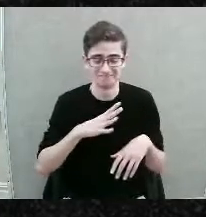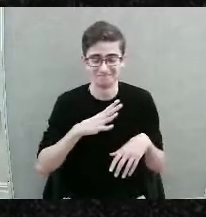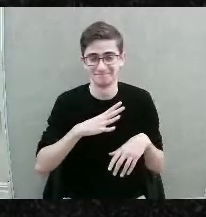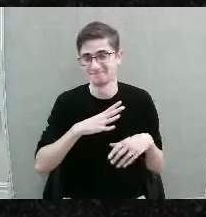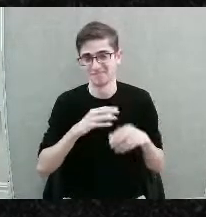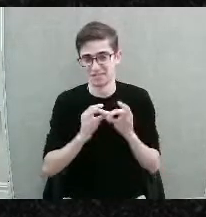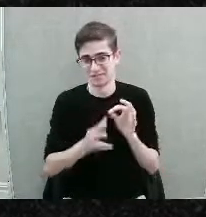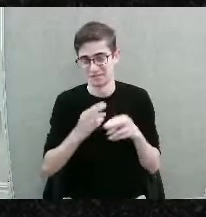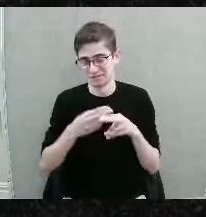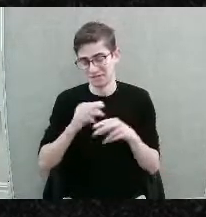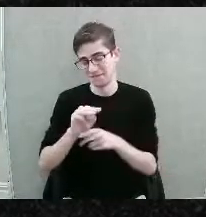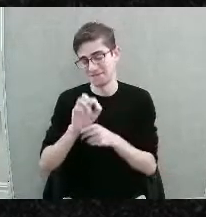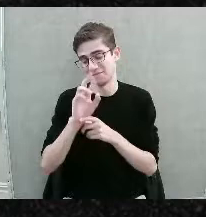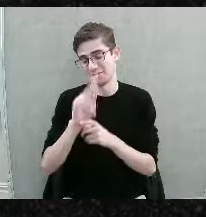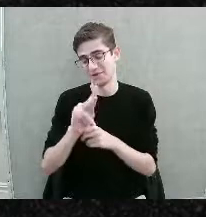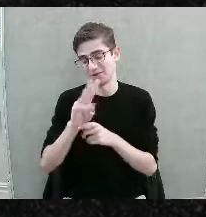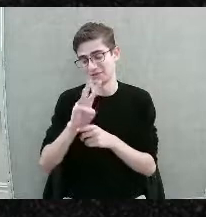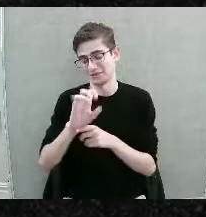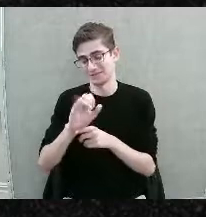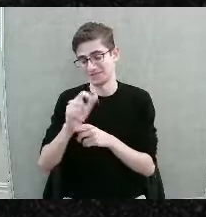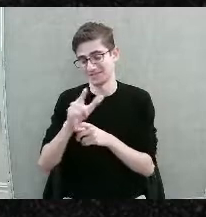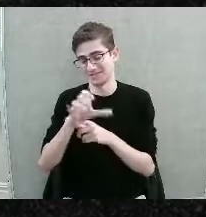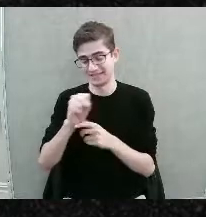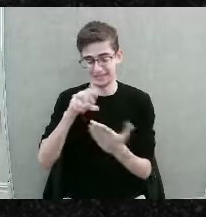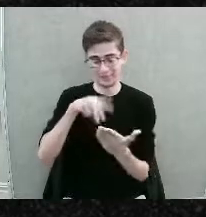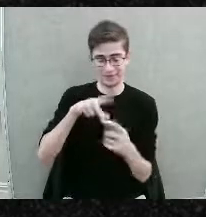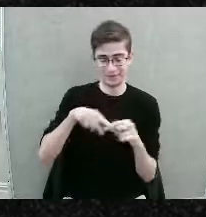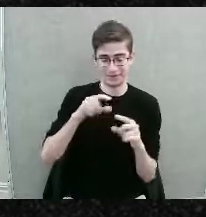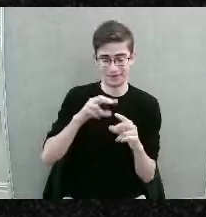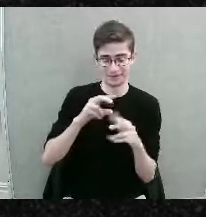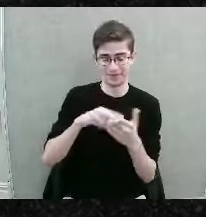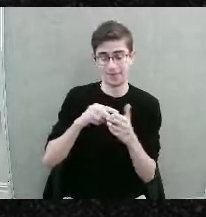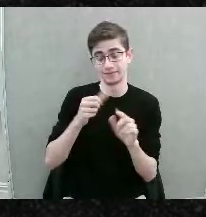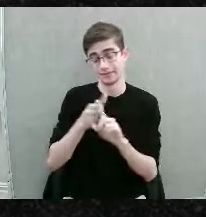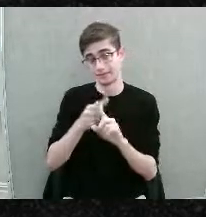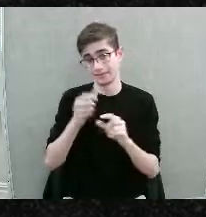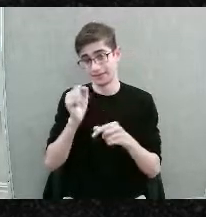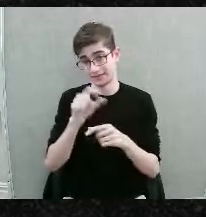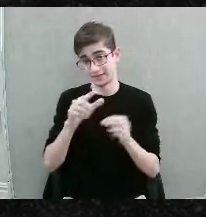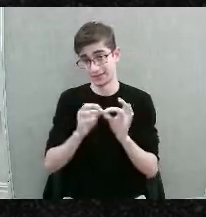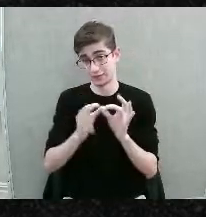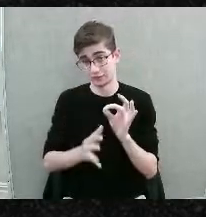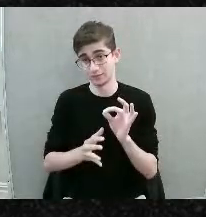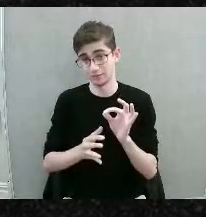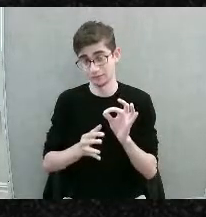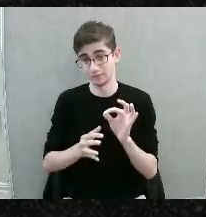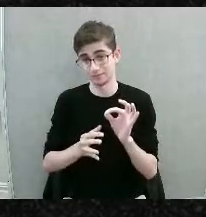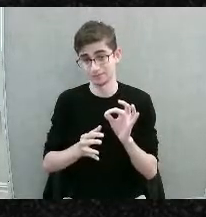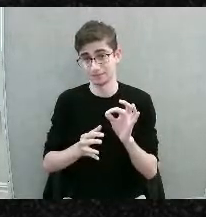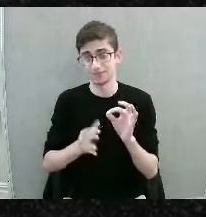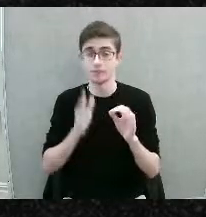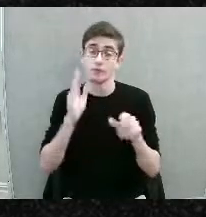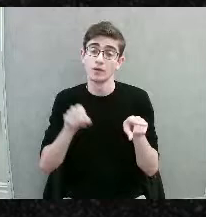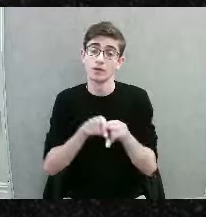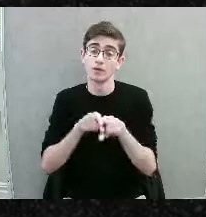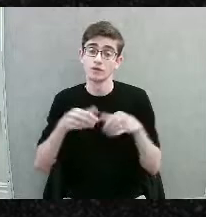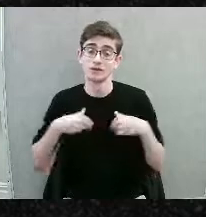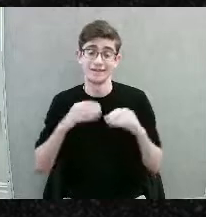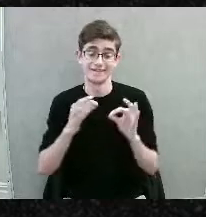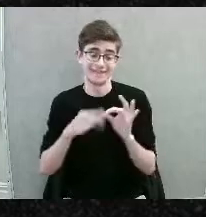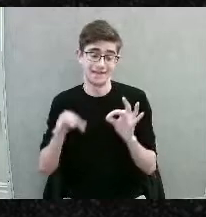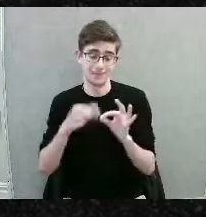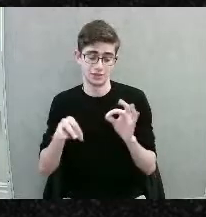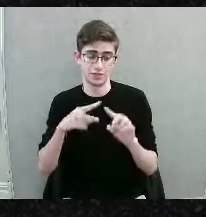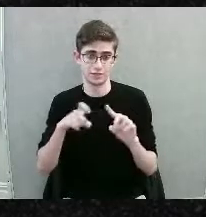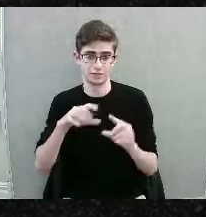Weisglass, sorry, it's cut off on my phone. Mark Weisglass from All Hands in Motion is doing ASL interpreting, and we will also have captioning from